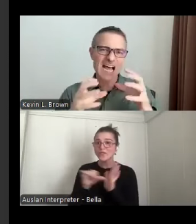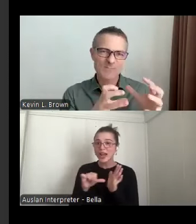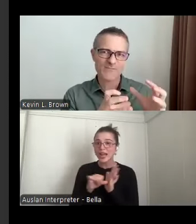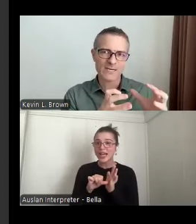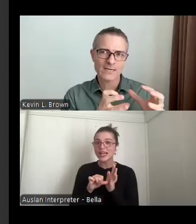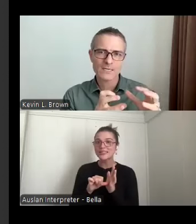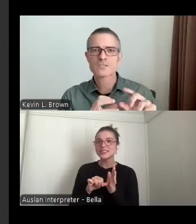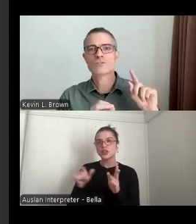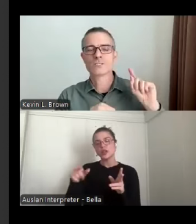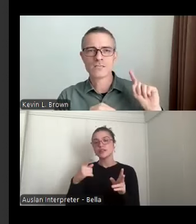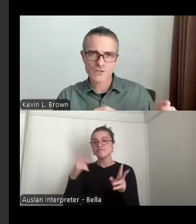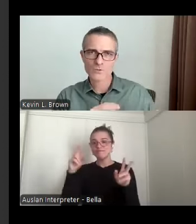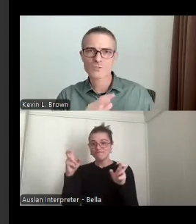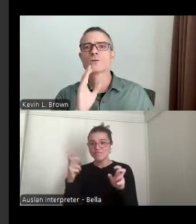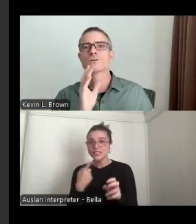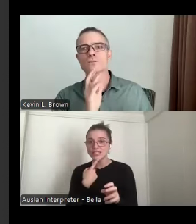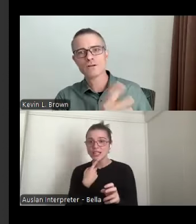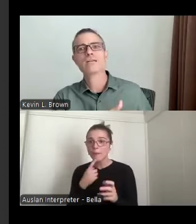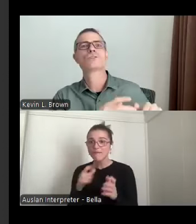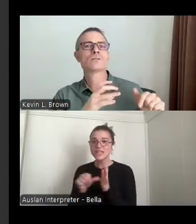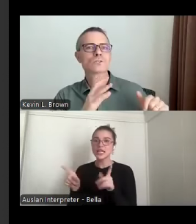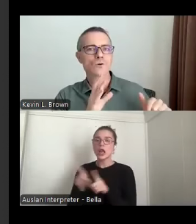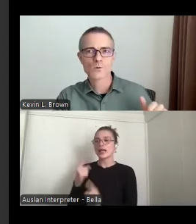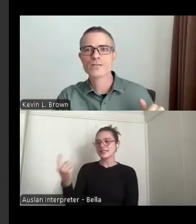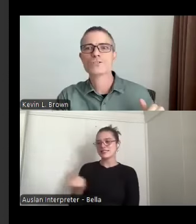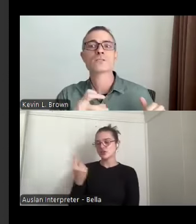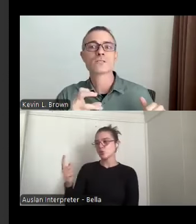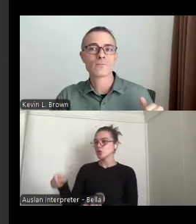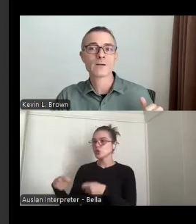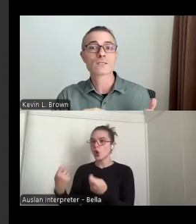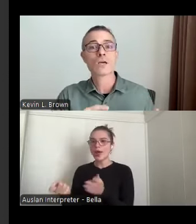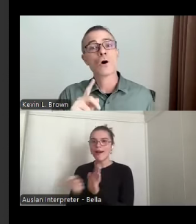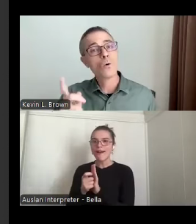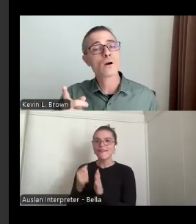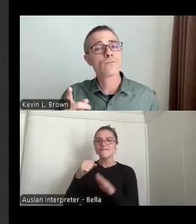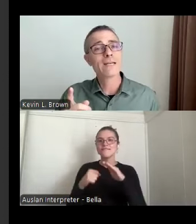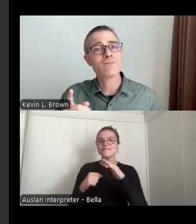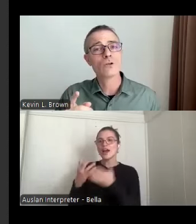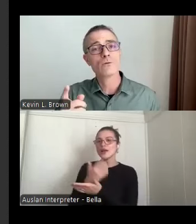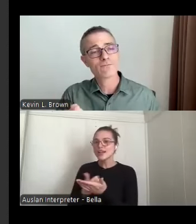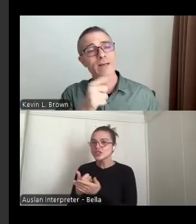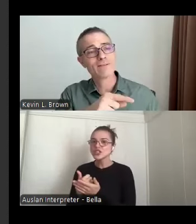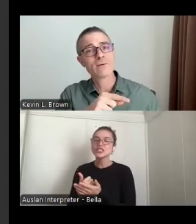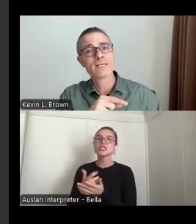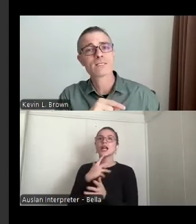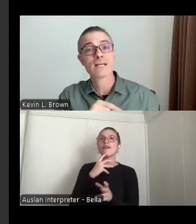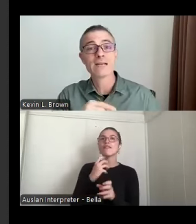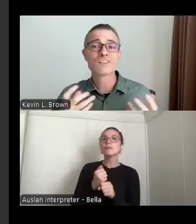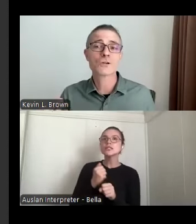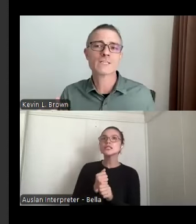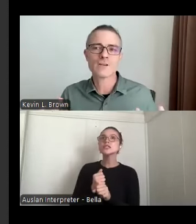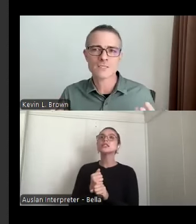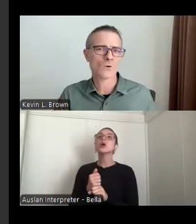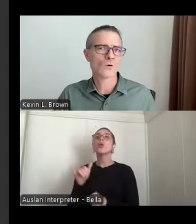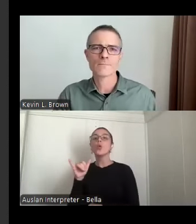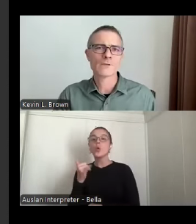type of funding such as individual donors, foundations, corporations, governments, Or for many of you, and for many of them in this study,